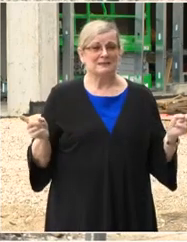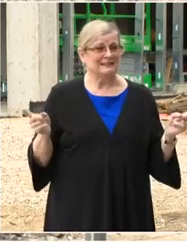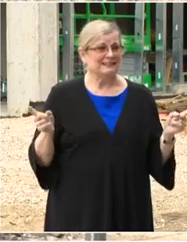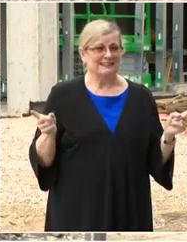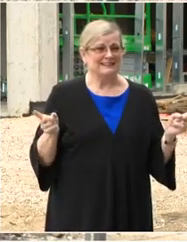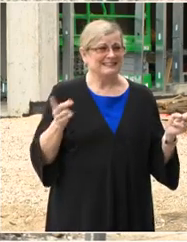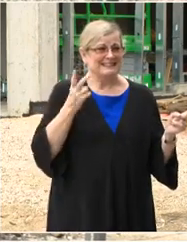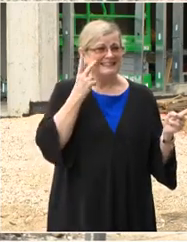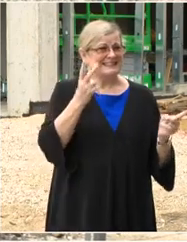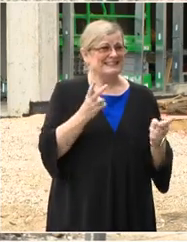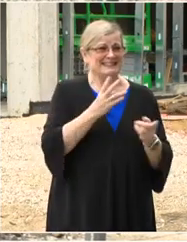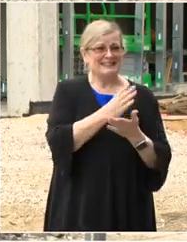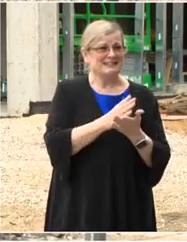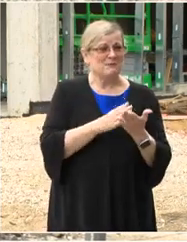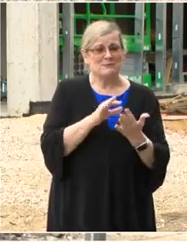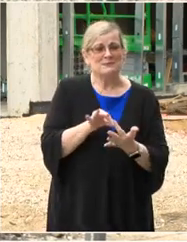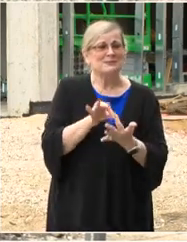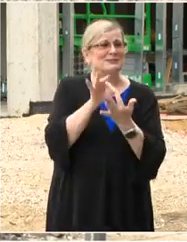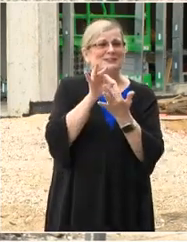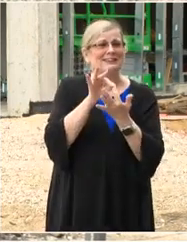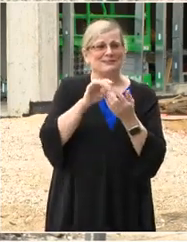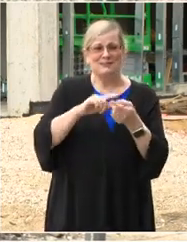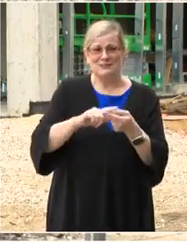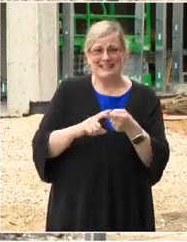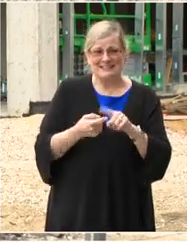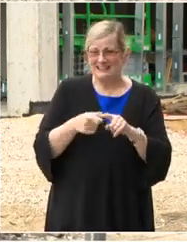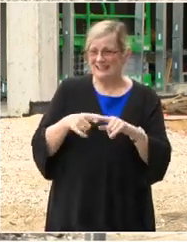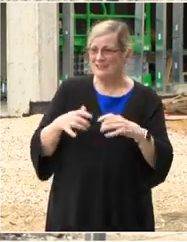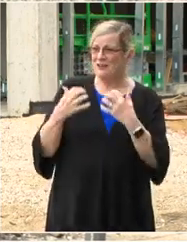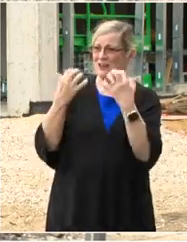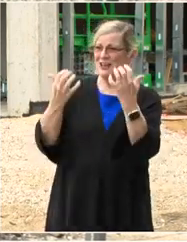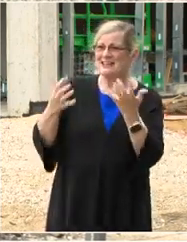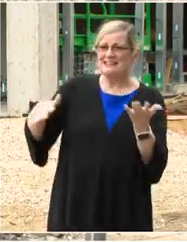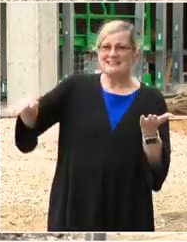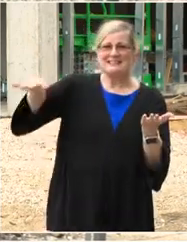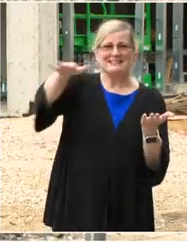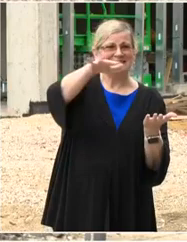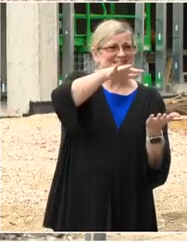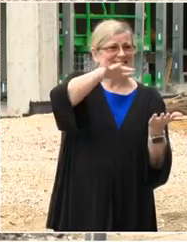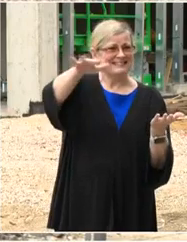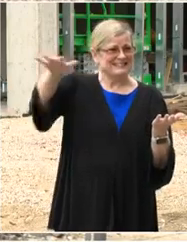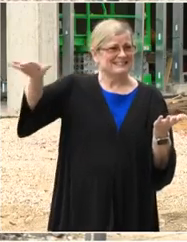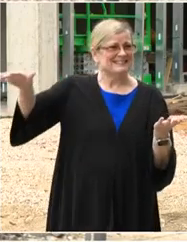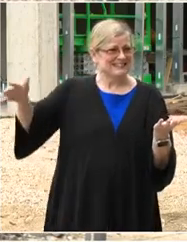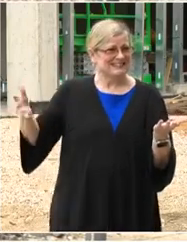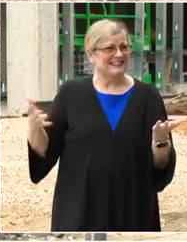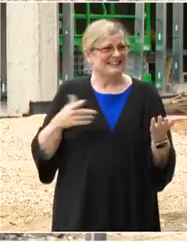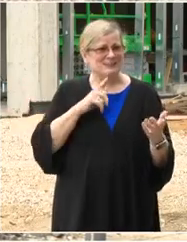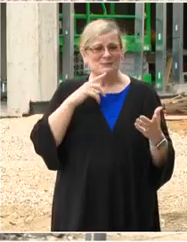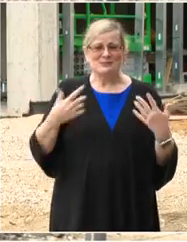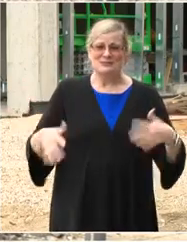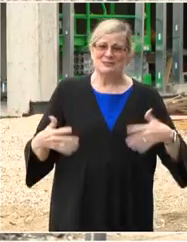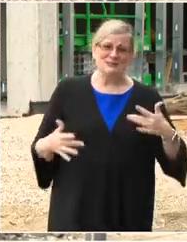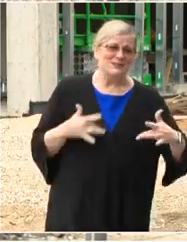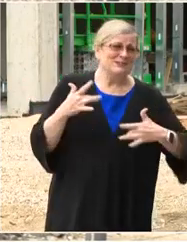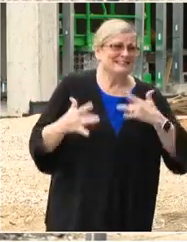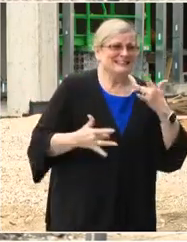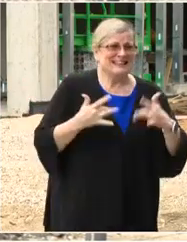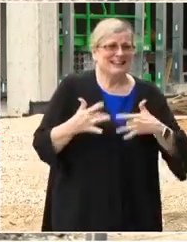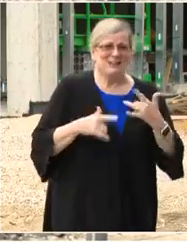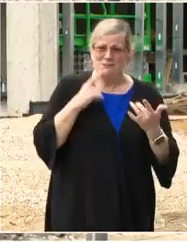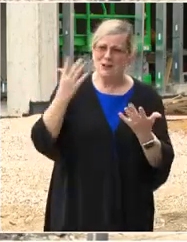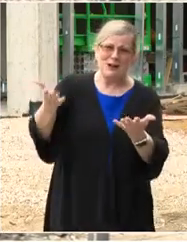friends in the audience that also are just overjoyed. And if they want to come out and do a happy